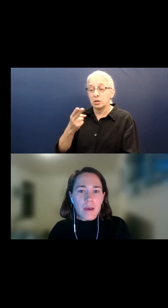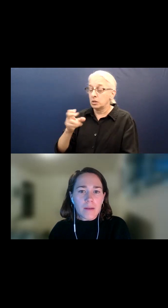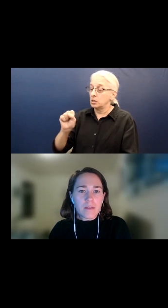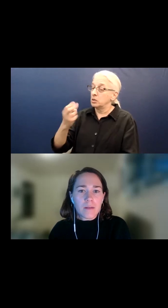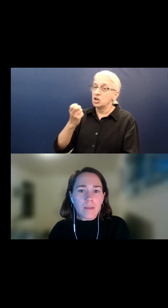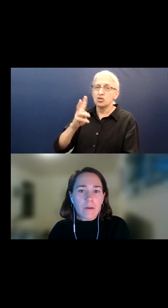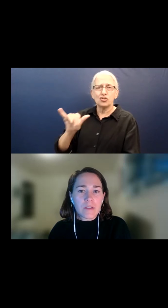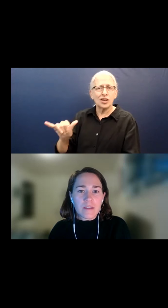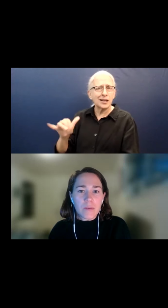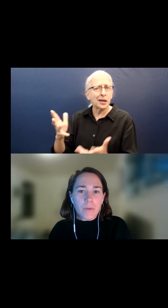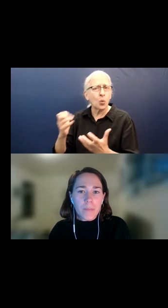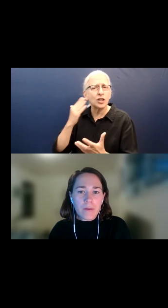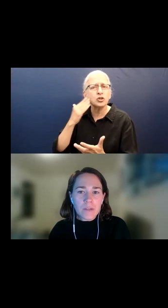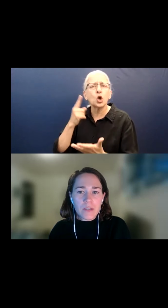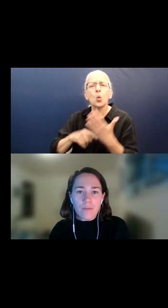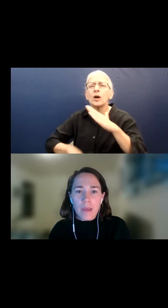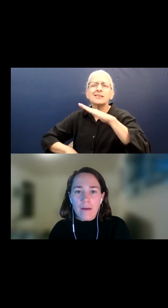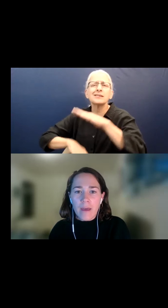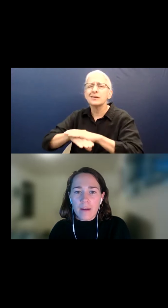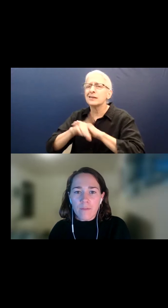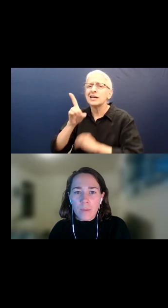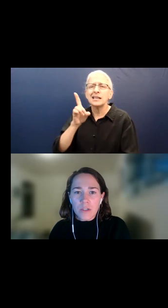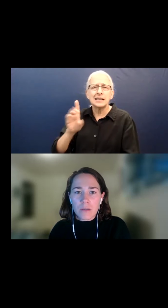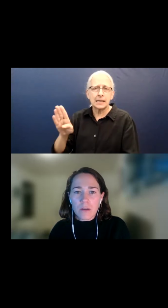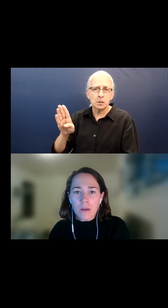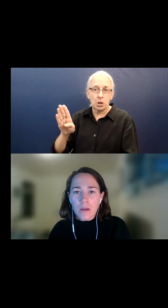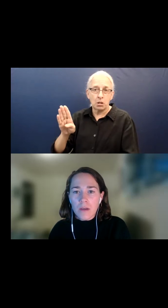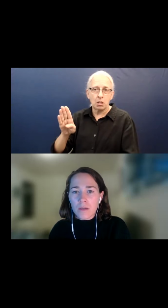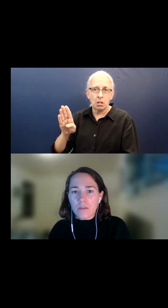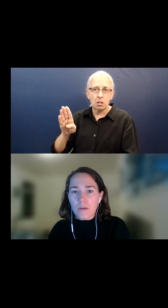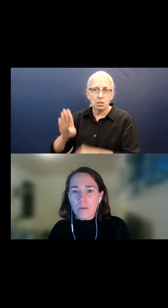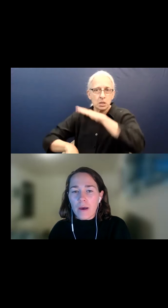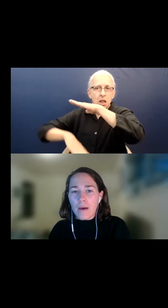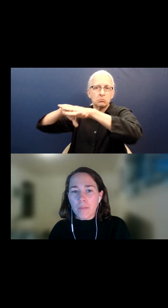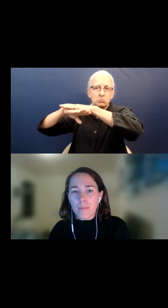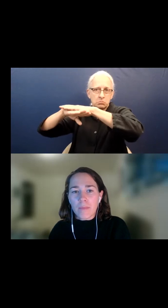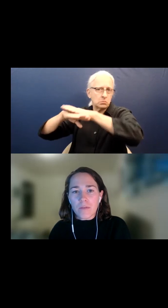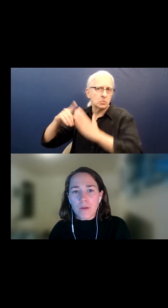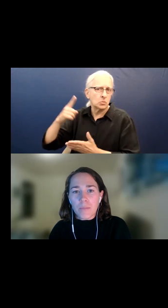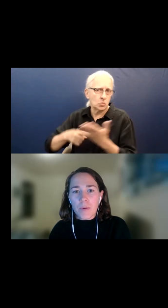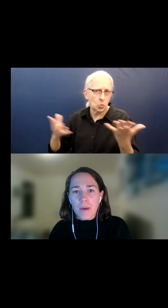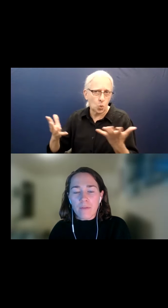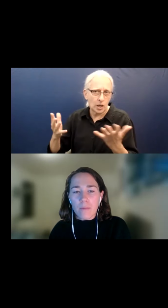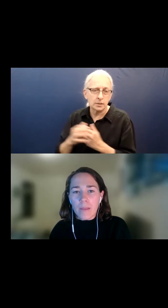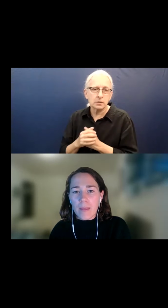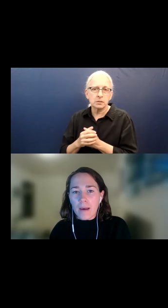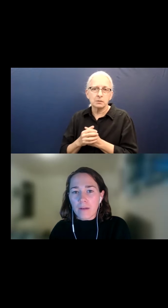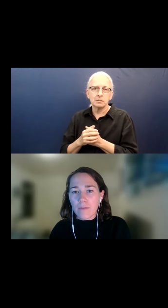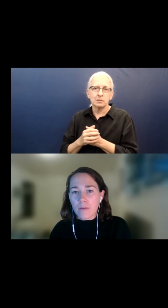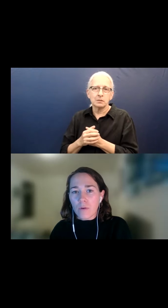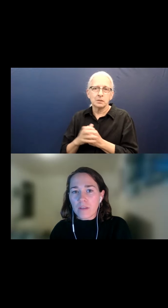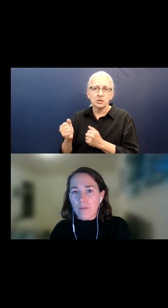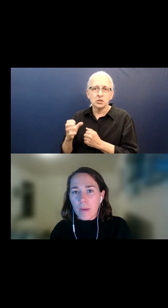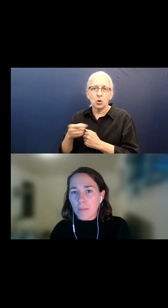exact allowed decibel amount if we have that information. So you can prepare for what that kind